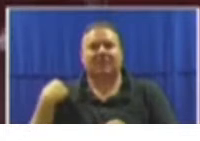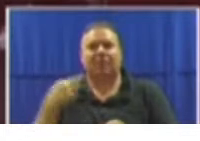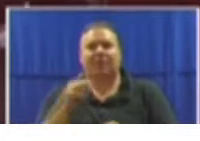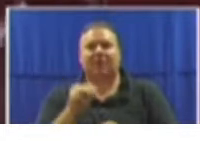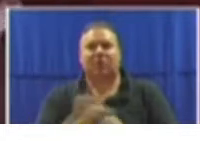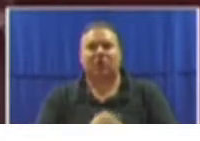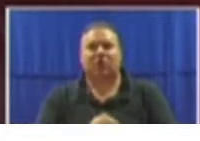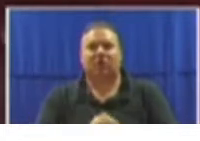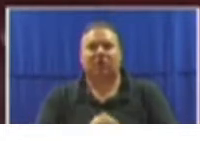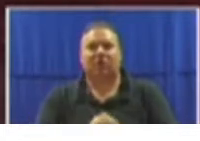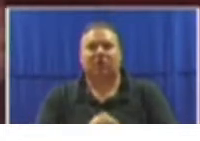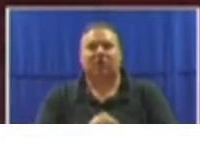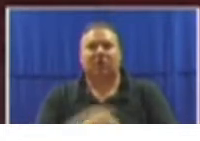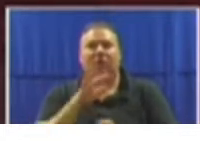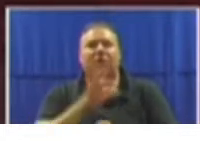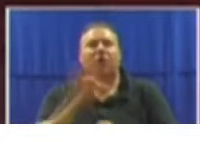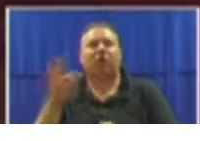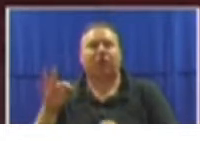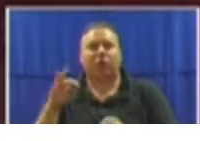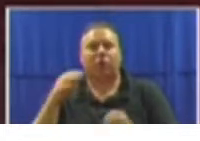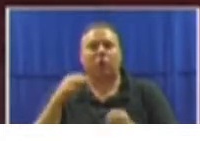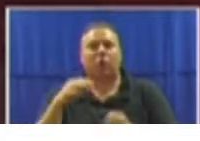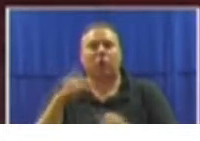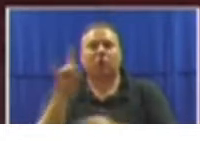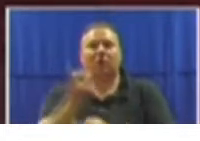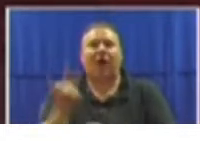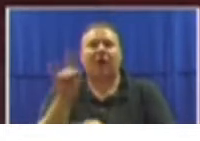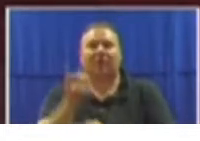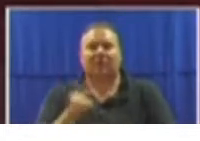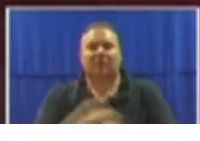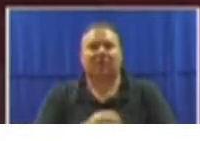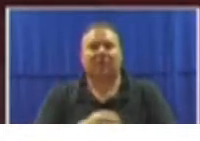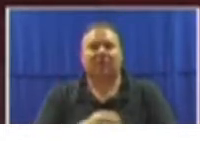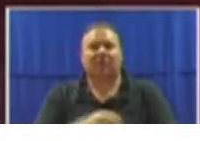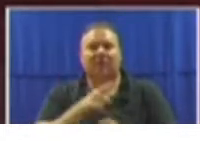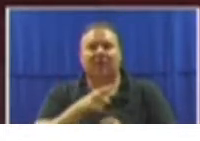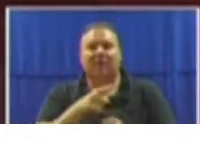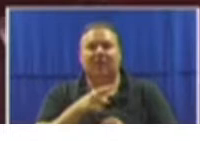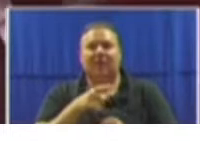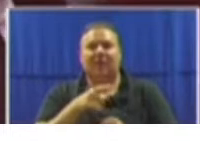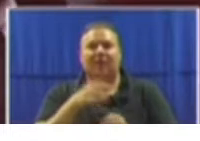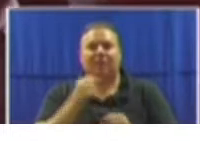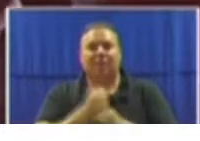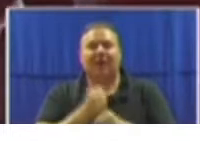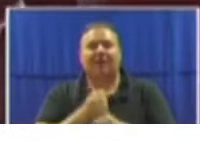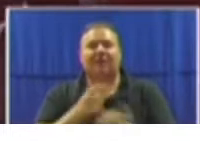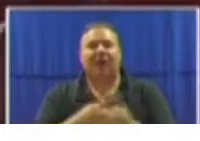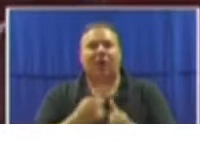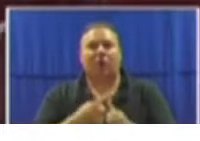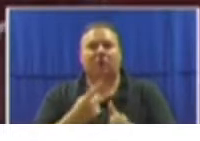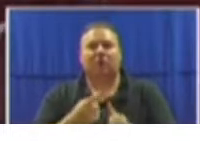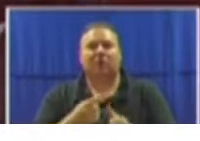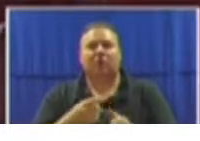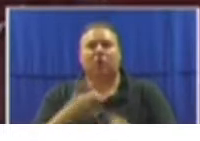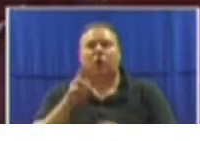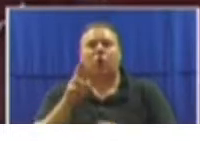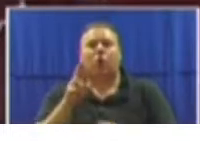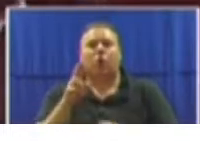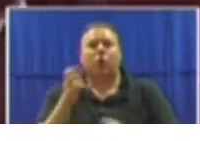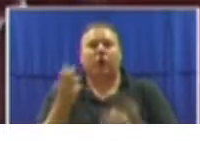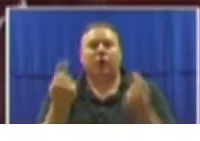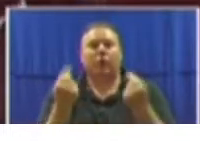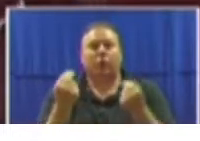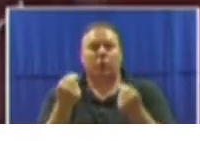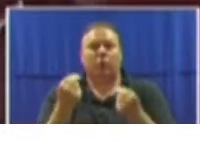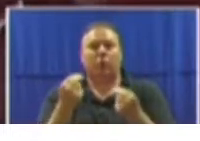of fossil fuel dinosaur previously thought extinct, and boy is he making it count. He spends his days fighting against renewable energy and